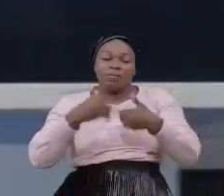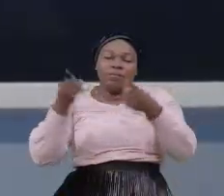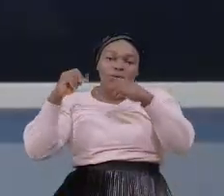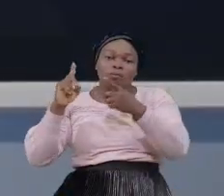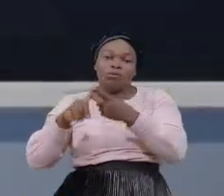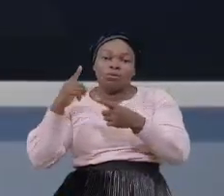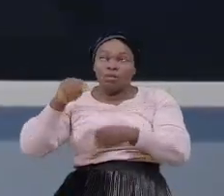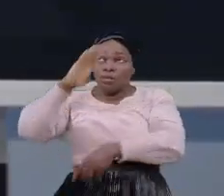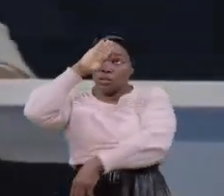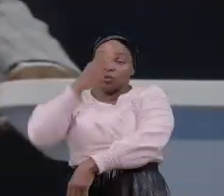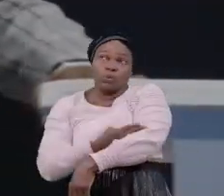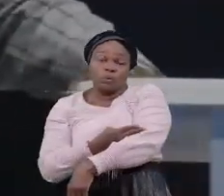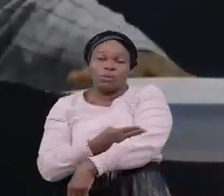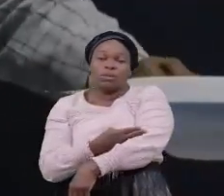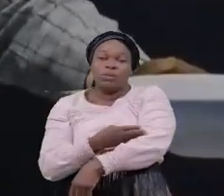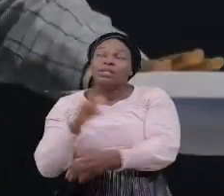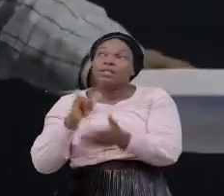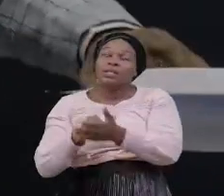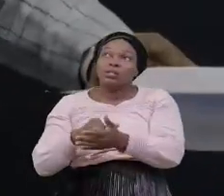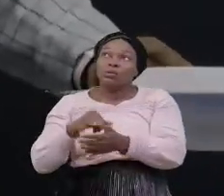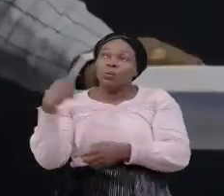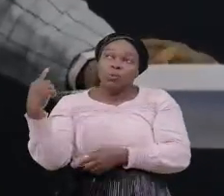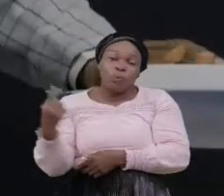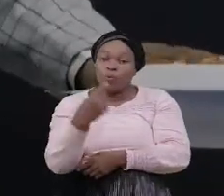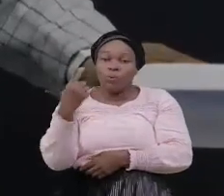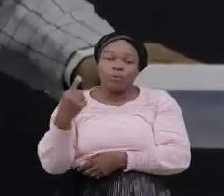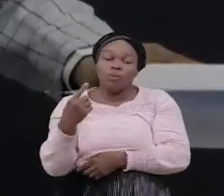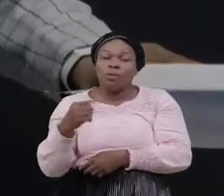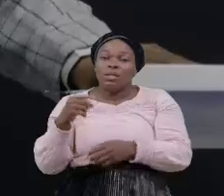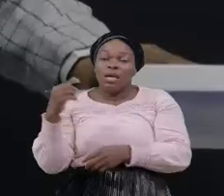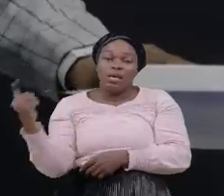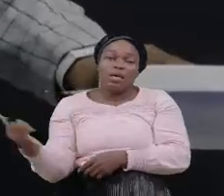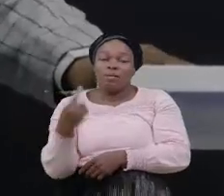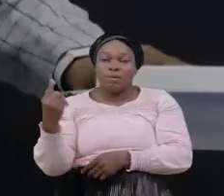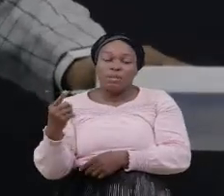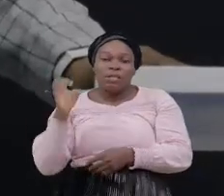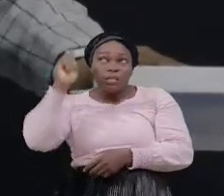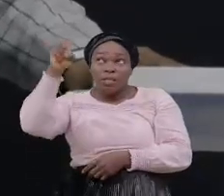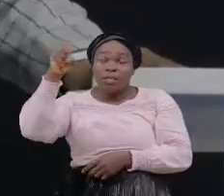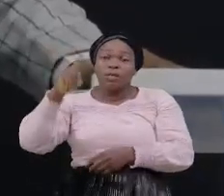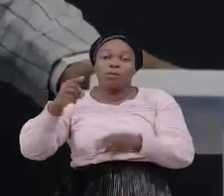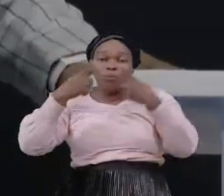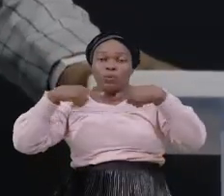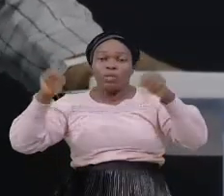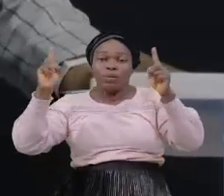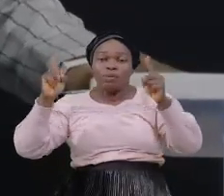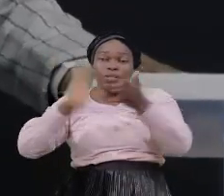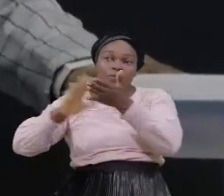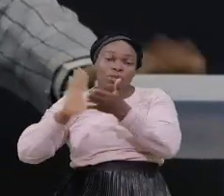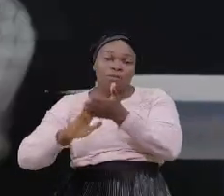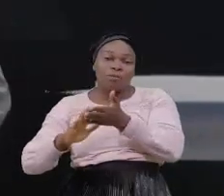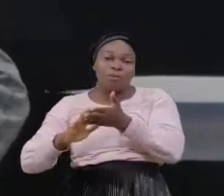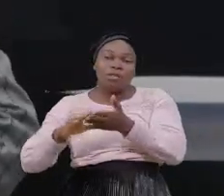who, whenever he pronounces forgiveness, the Father never says no to